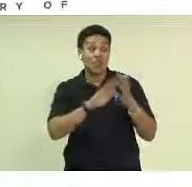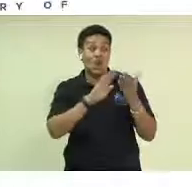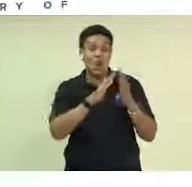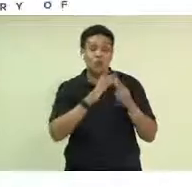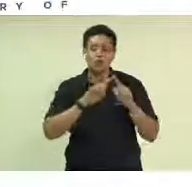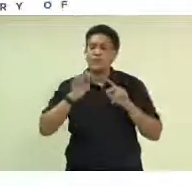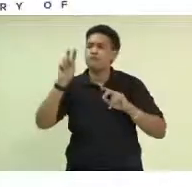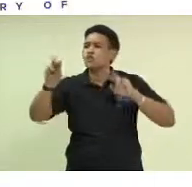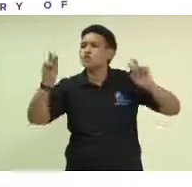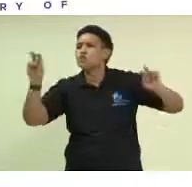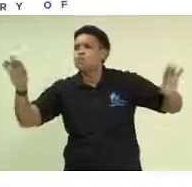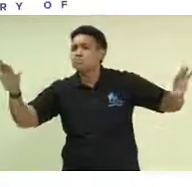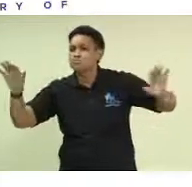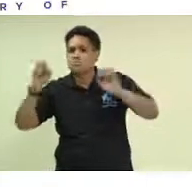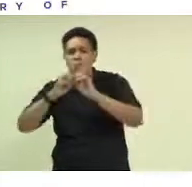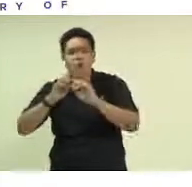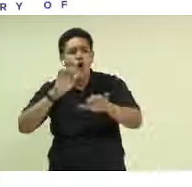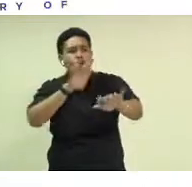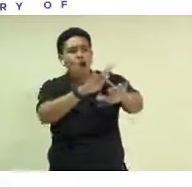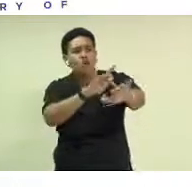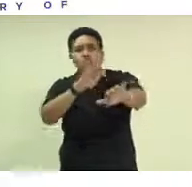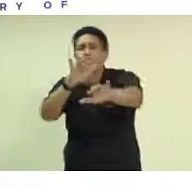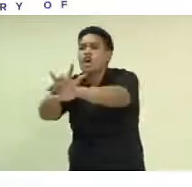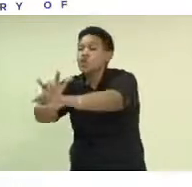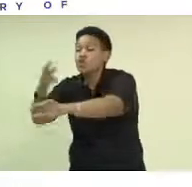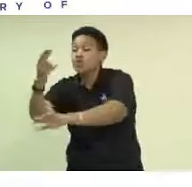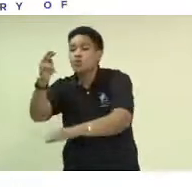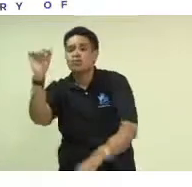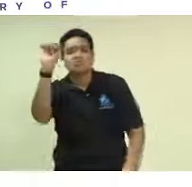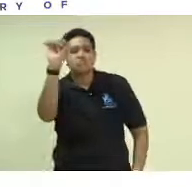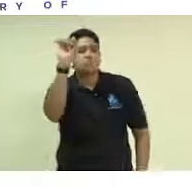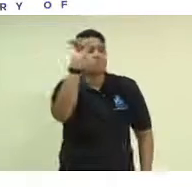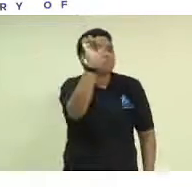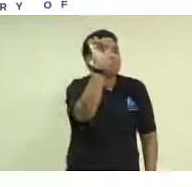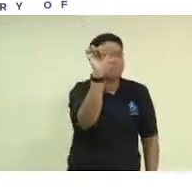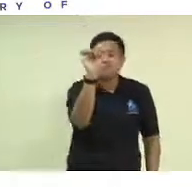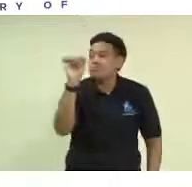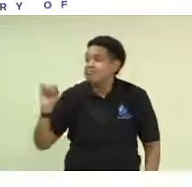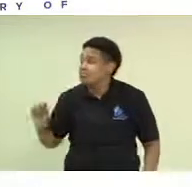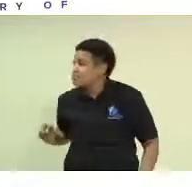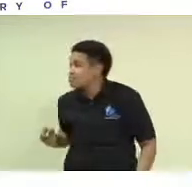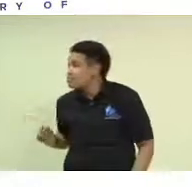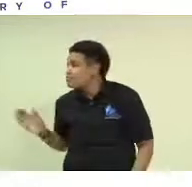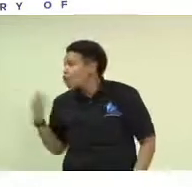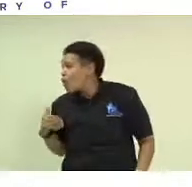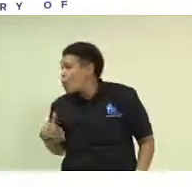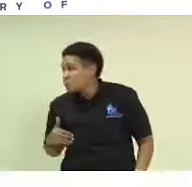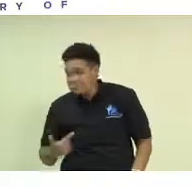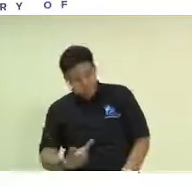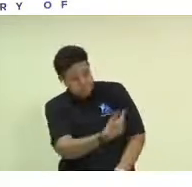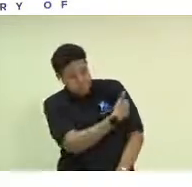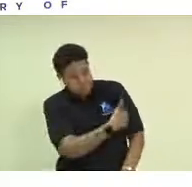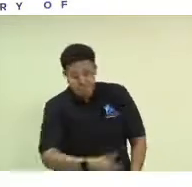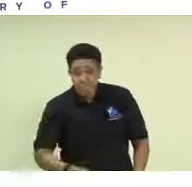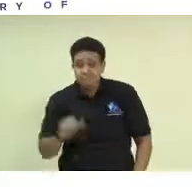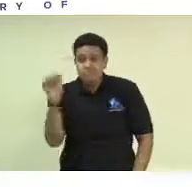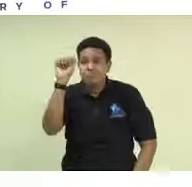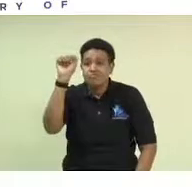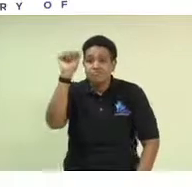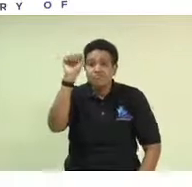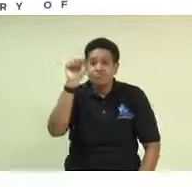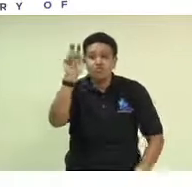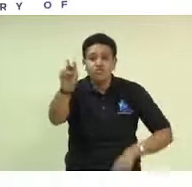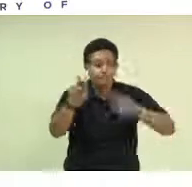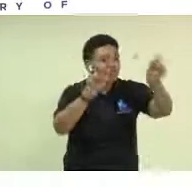communities, greater outreach, using mobile units. In other words, taking the vaccines to